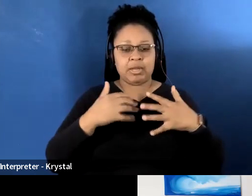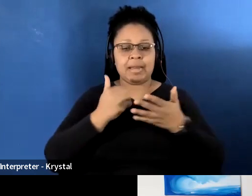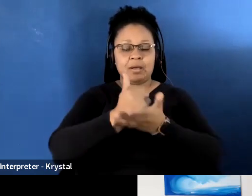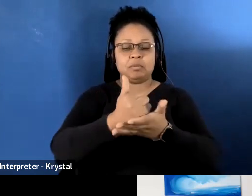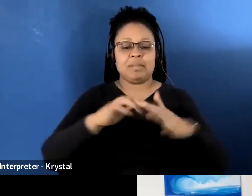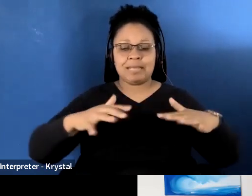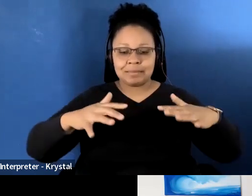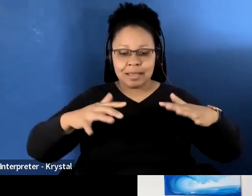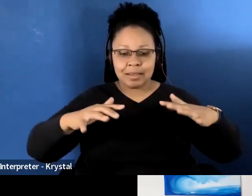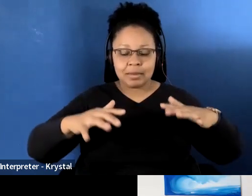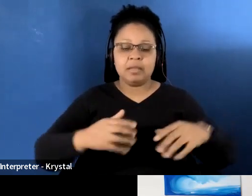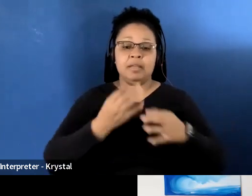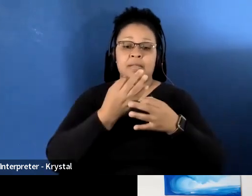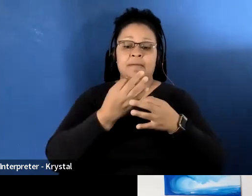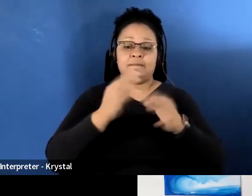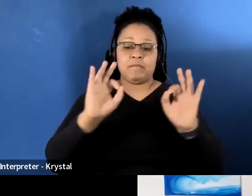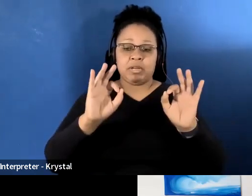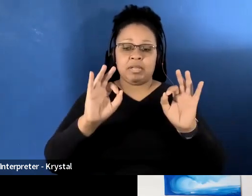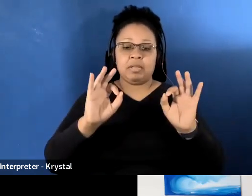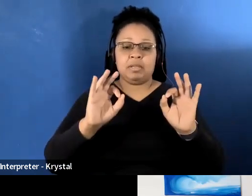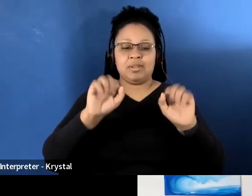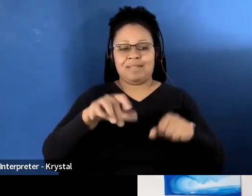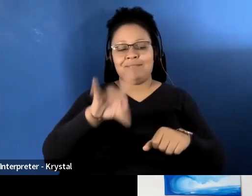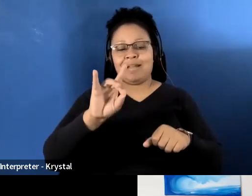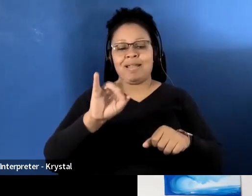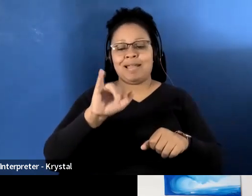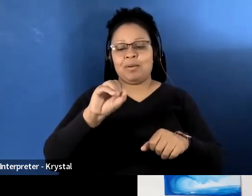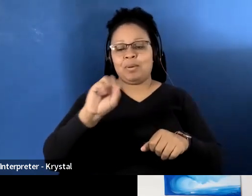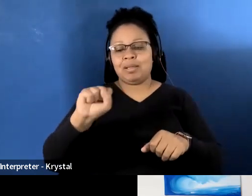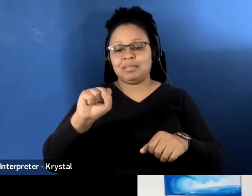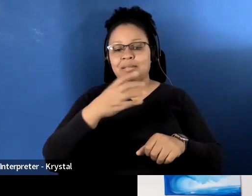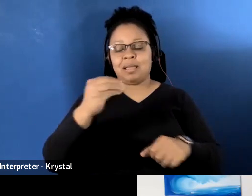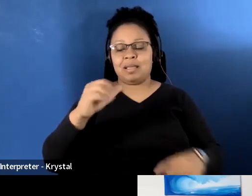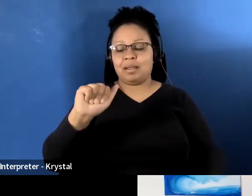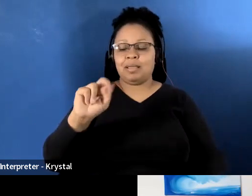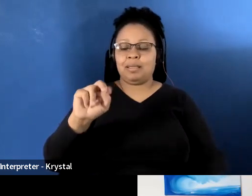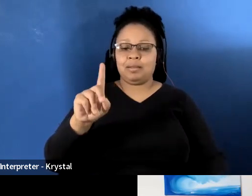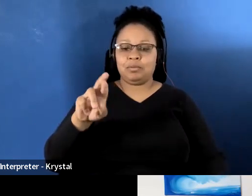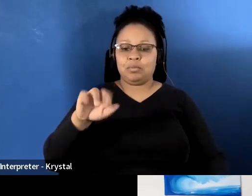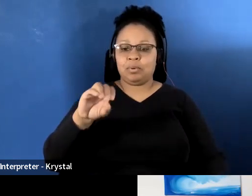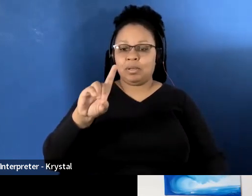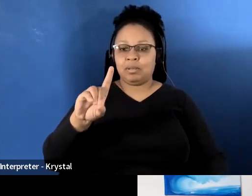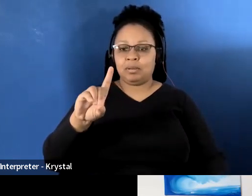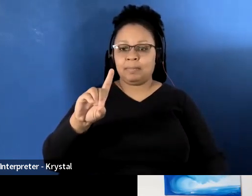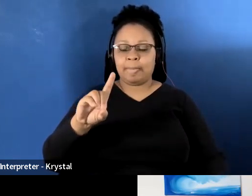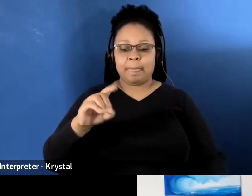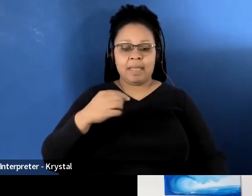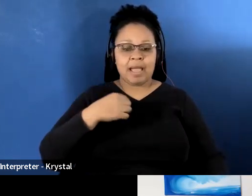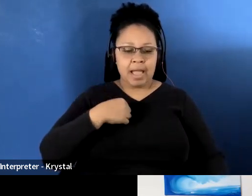be found on iOS and Android phones. I've been dealing with a